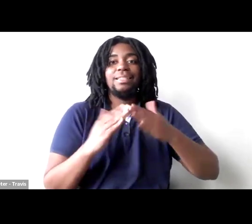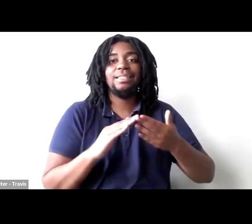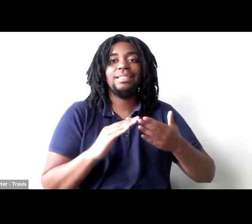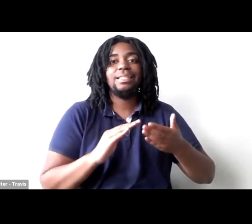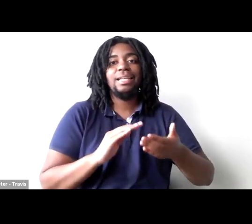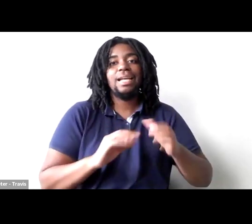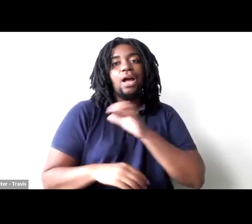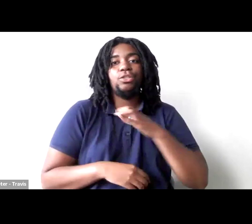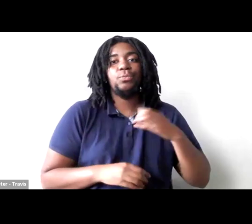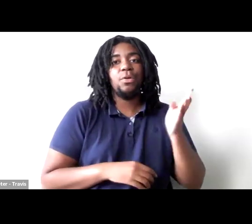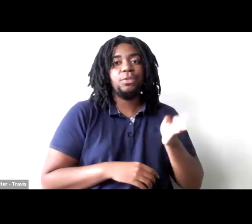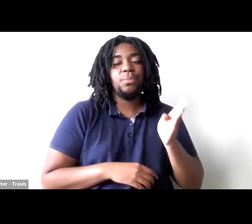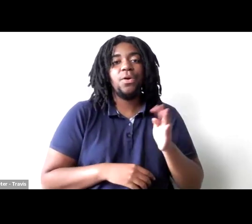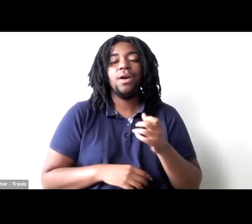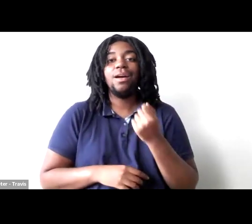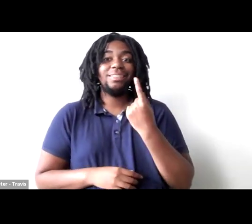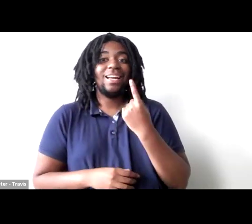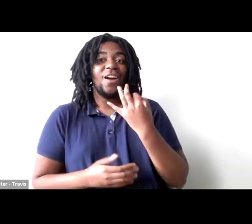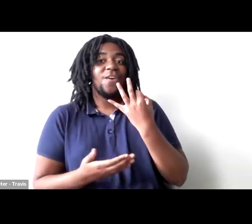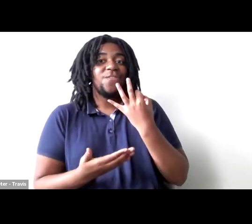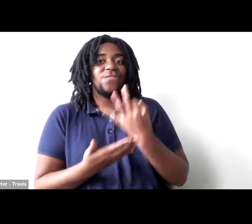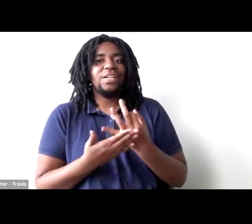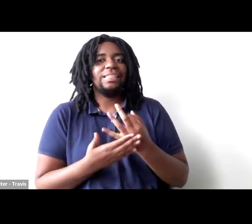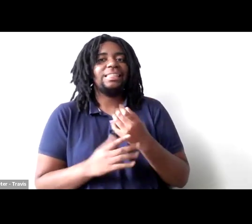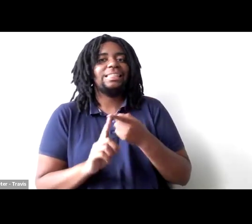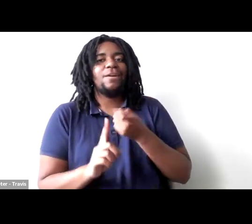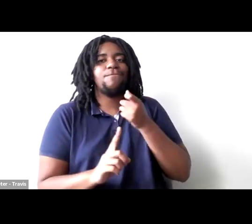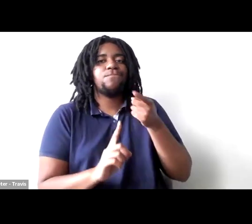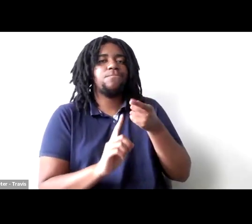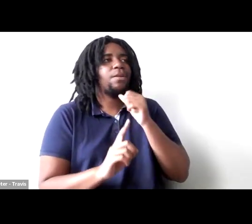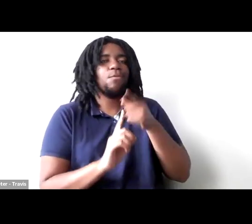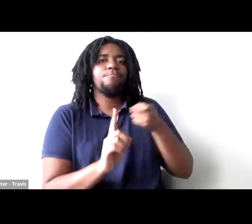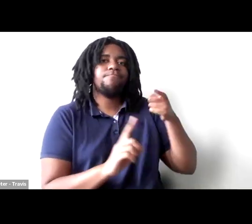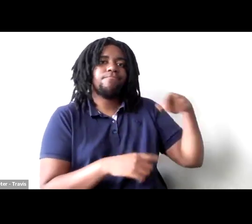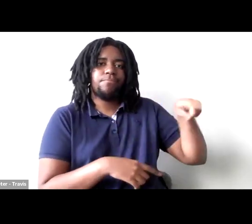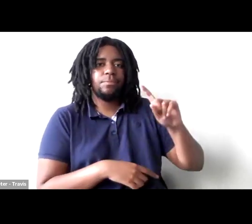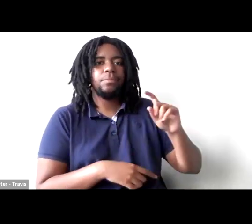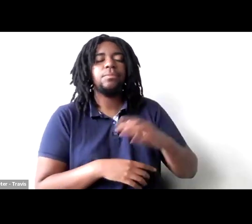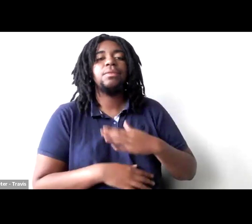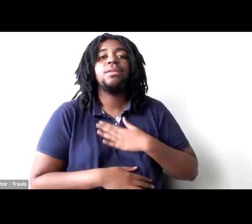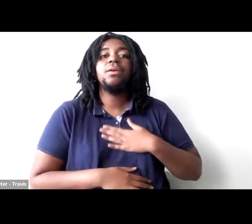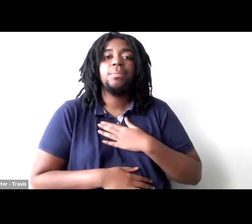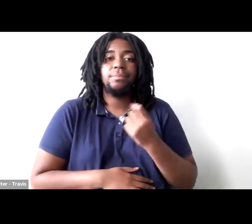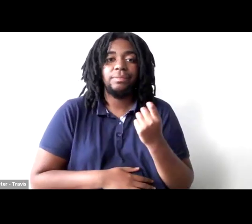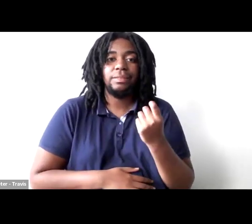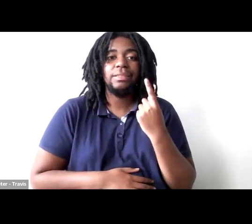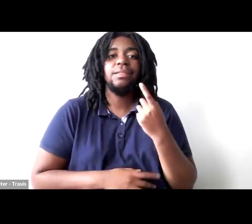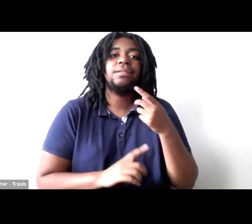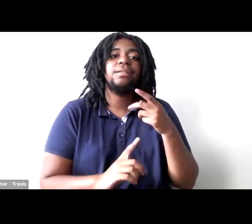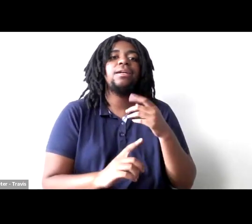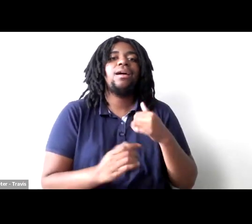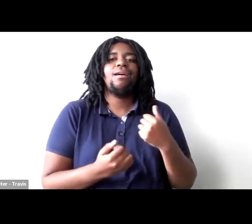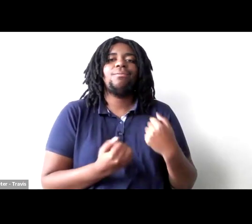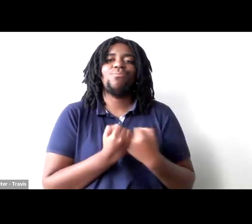running costs from the city. So please dig deep and help ensure that the Peale will be here for communities in Baltimore and beyond for another